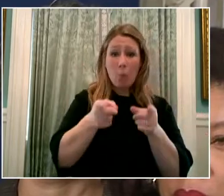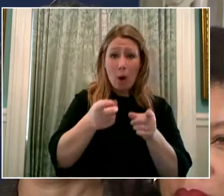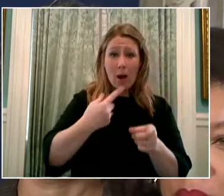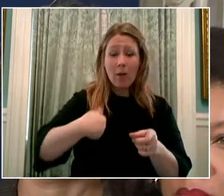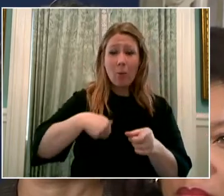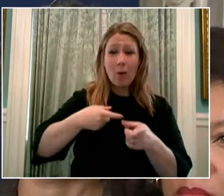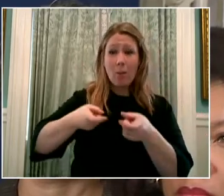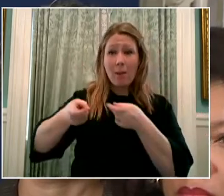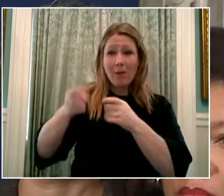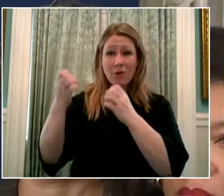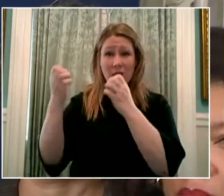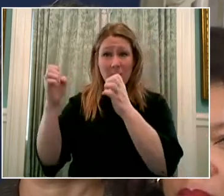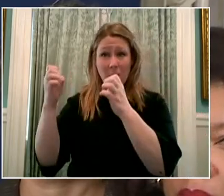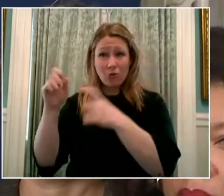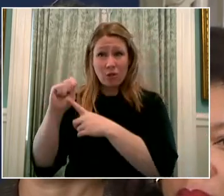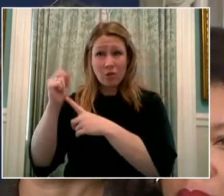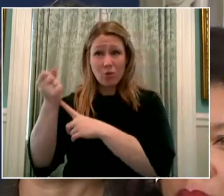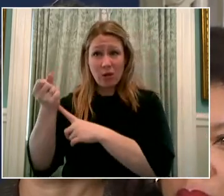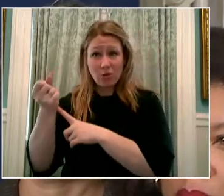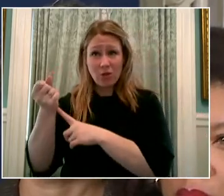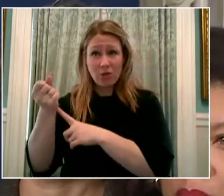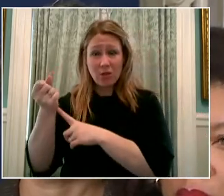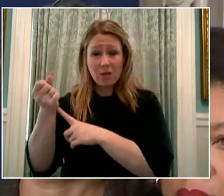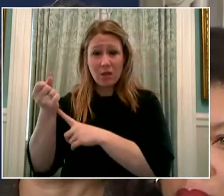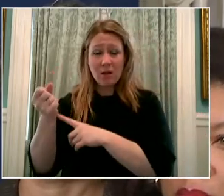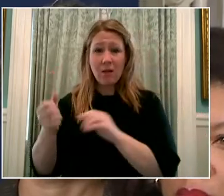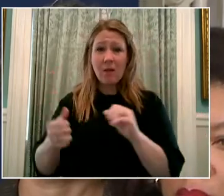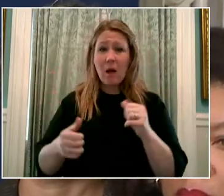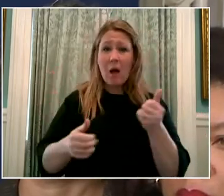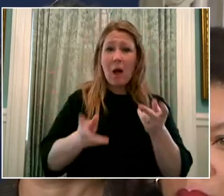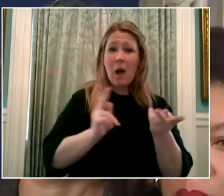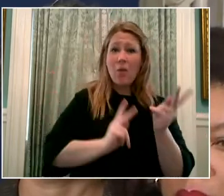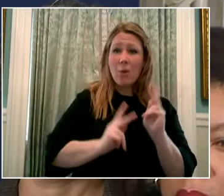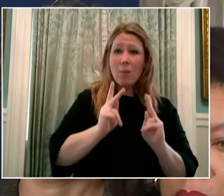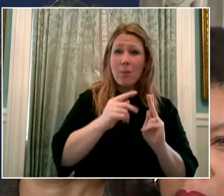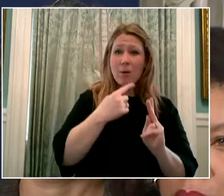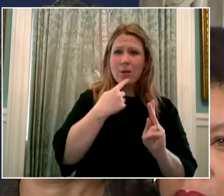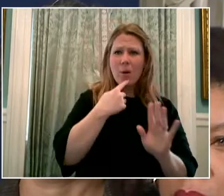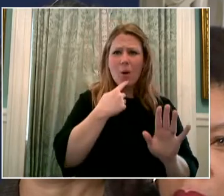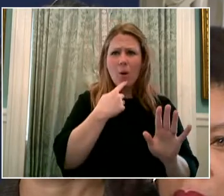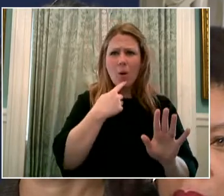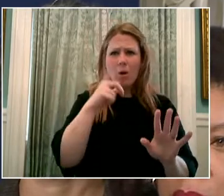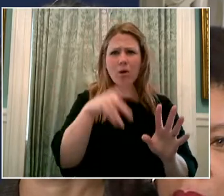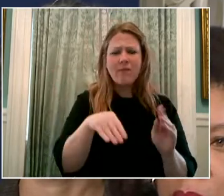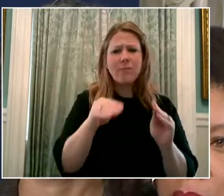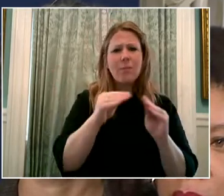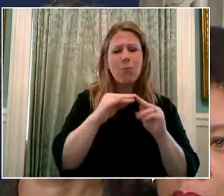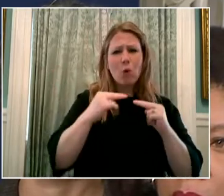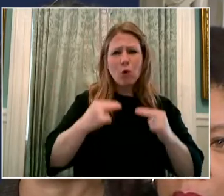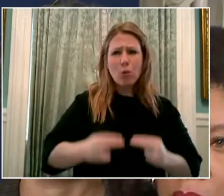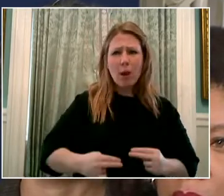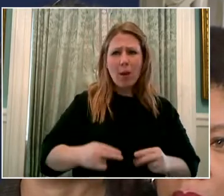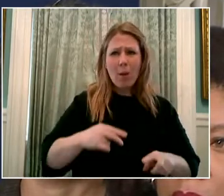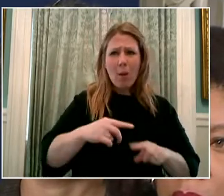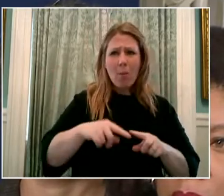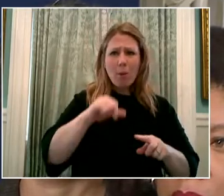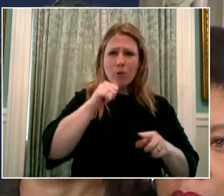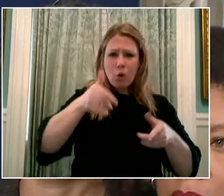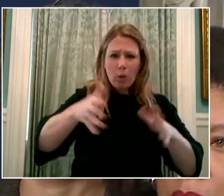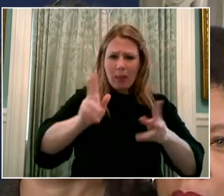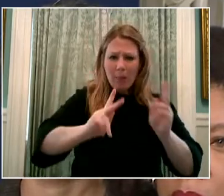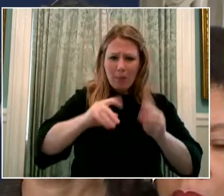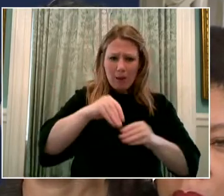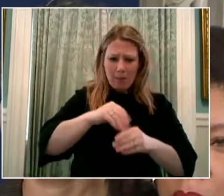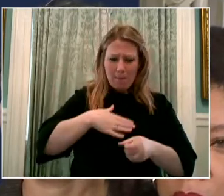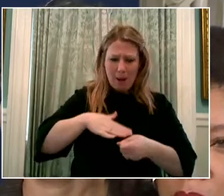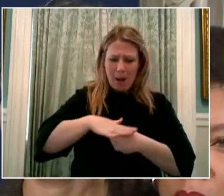who are saying in other areas of government, you need to be more humane, but just don't do it in my district. Just don't do it on my block. You can't